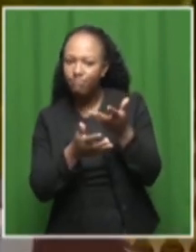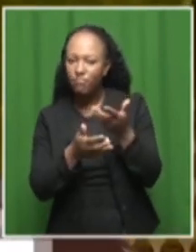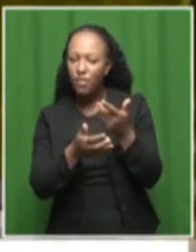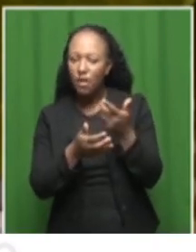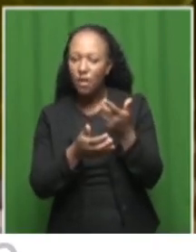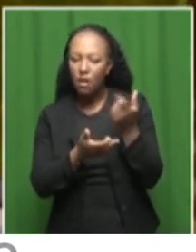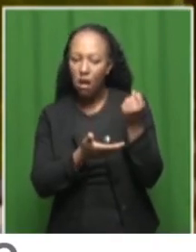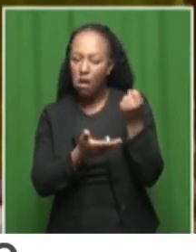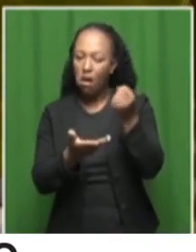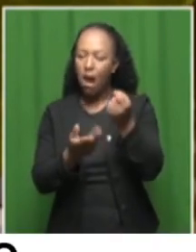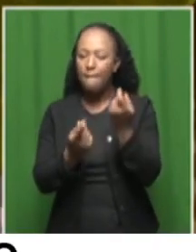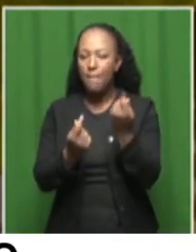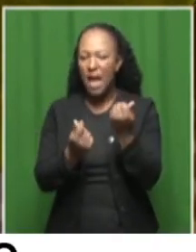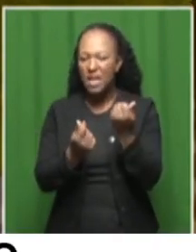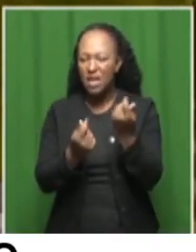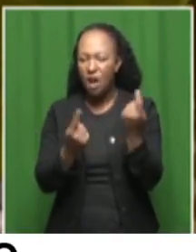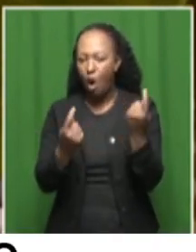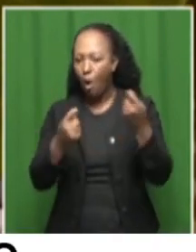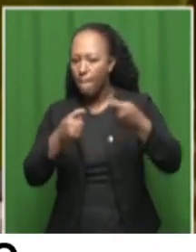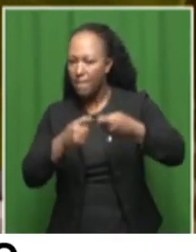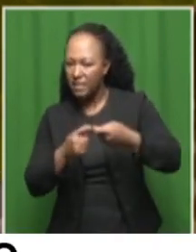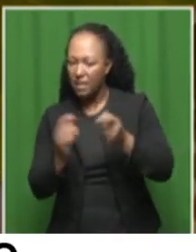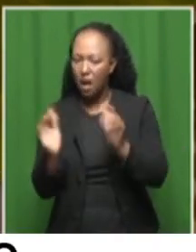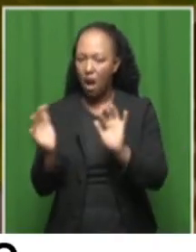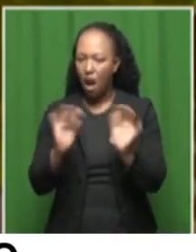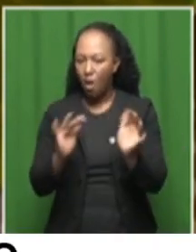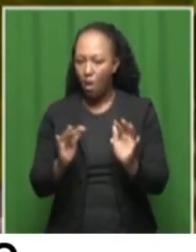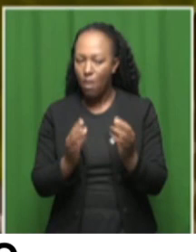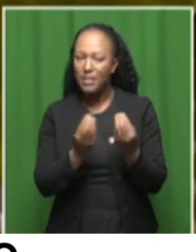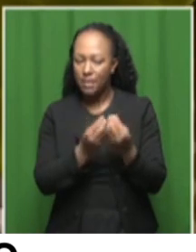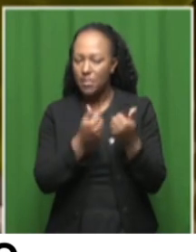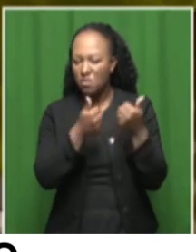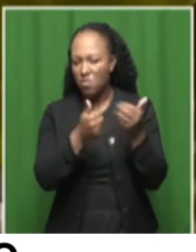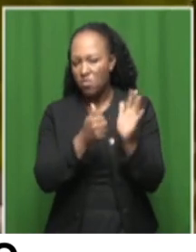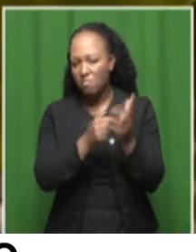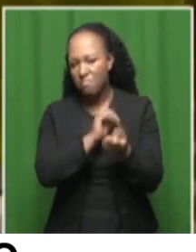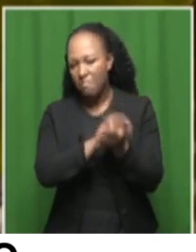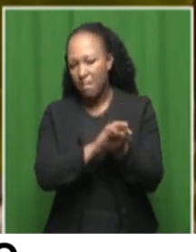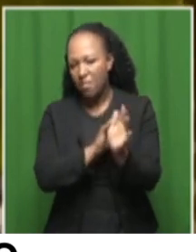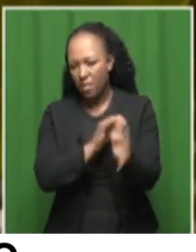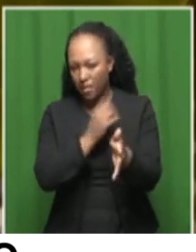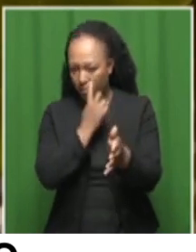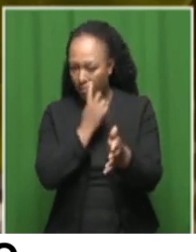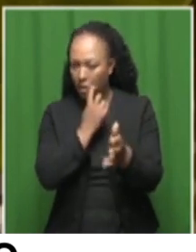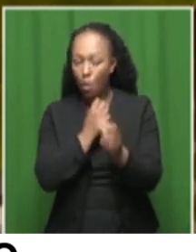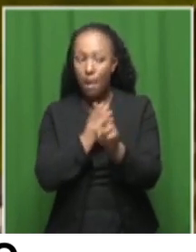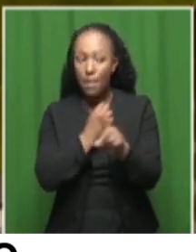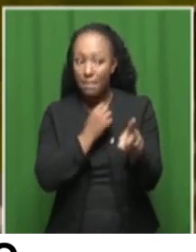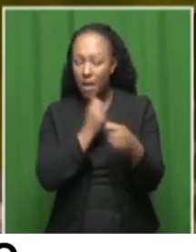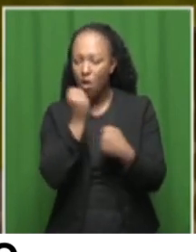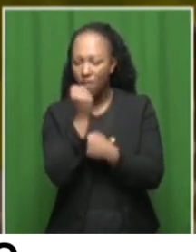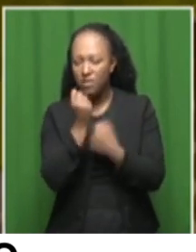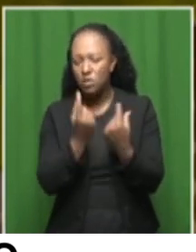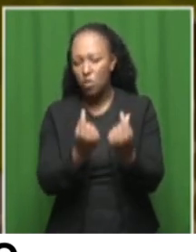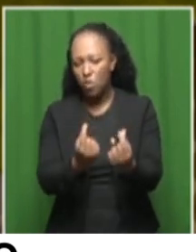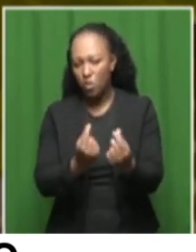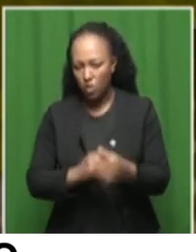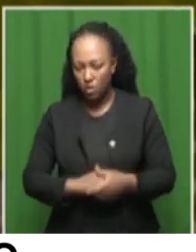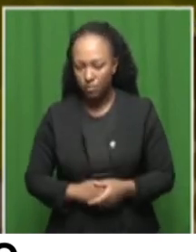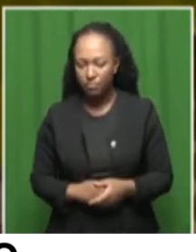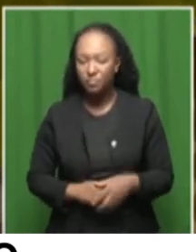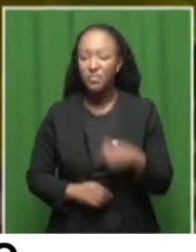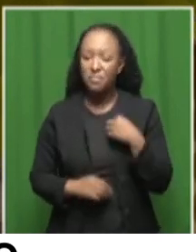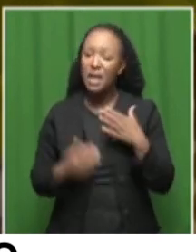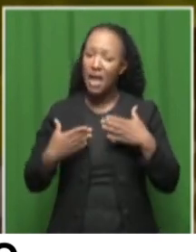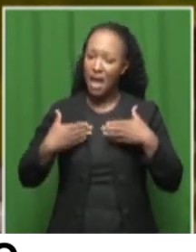me, it's something good that is coming, that I see that the Public Protector is doing. So I'm very happy